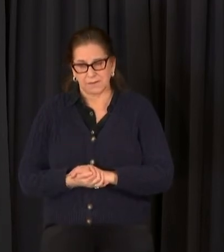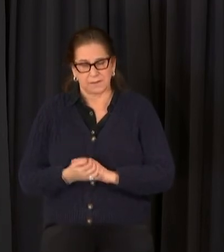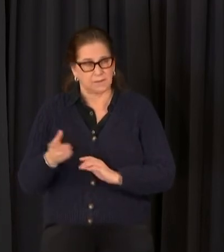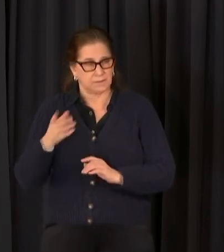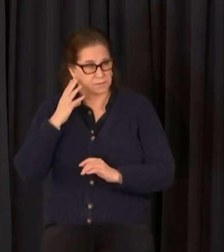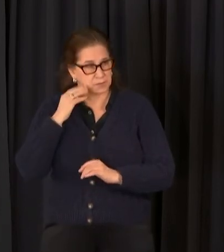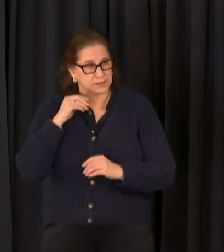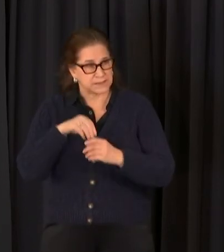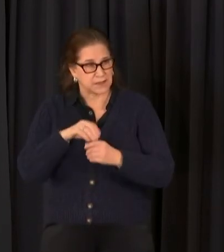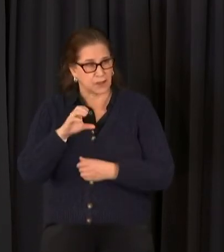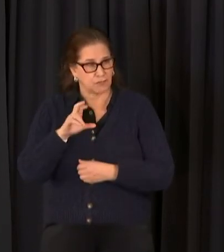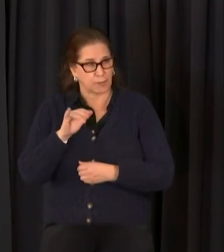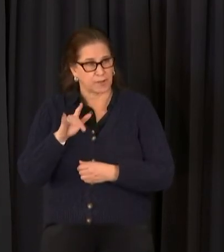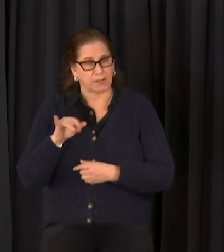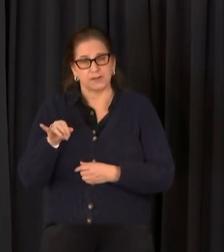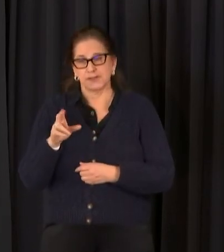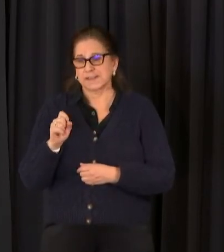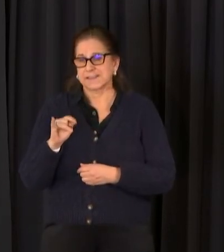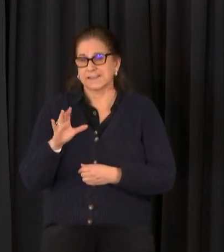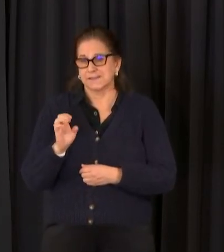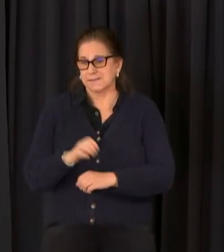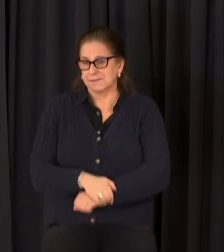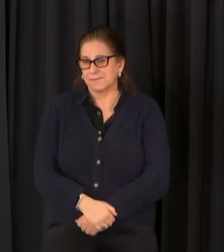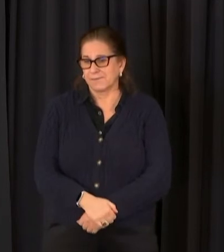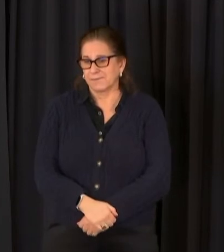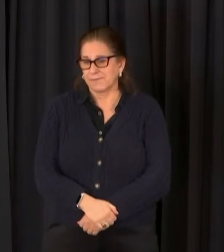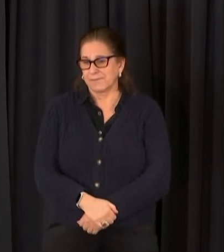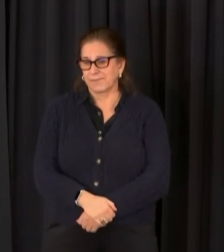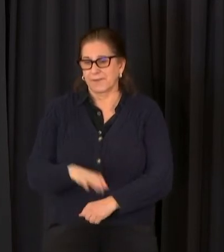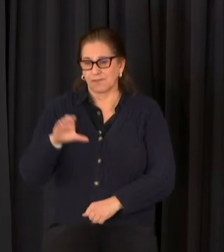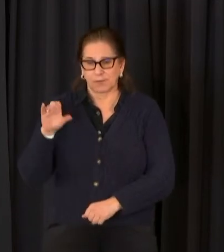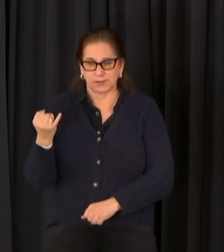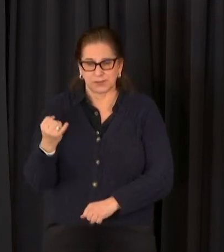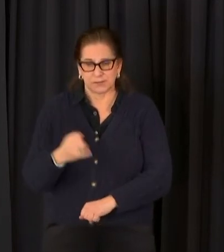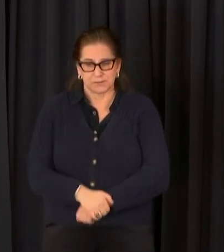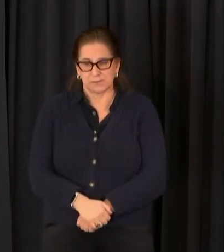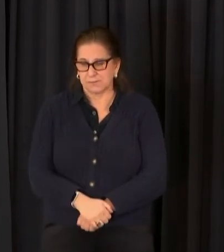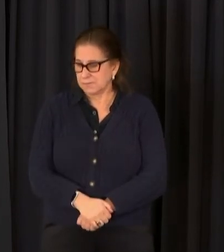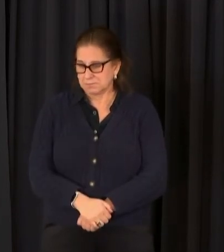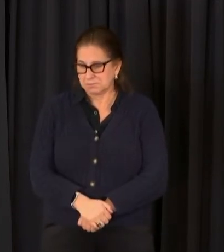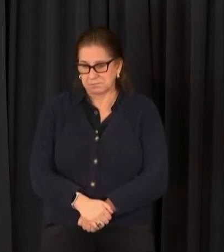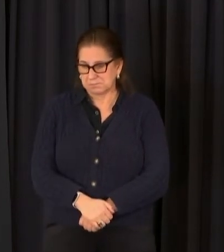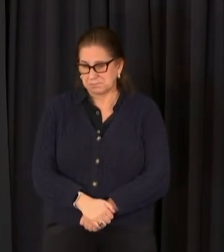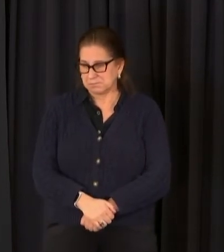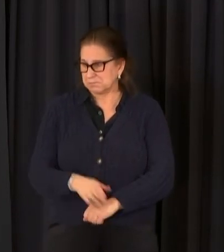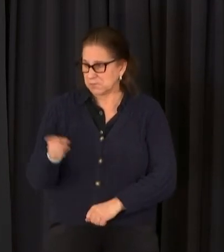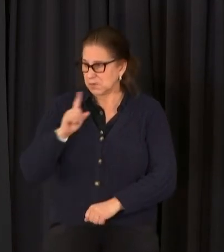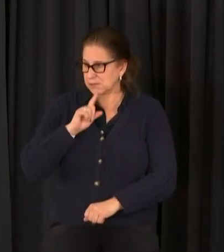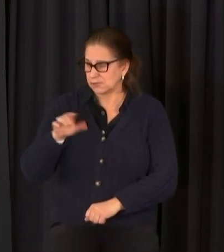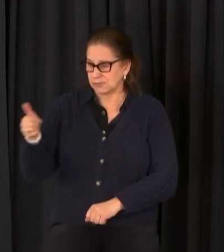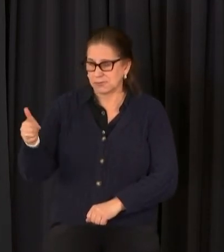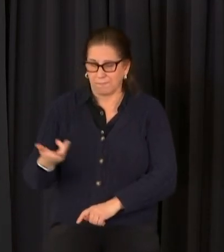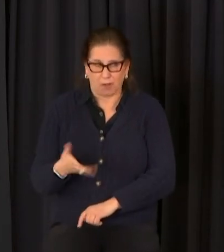justice sector, although I'm aware he's served on the DC Water Board as well. Well, I think you just answered your own question.